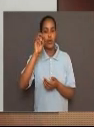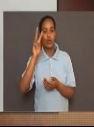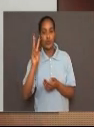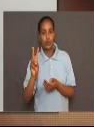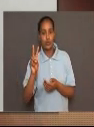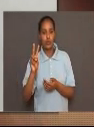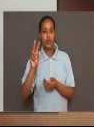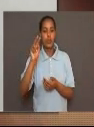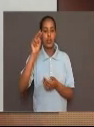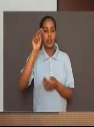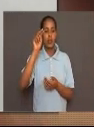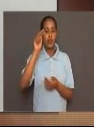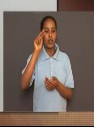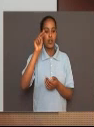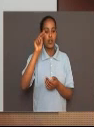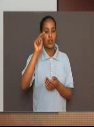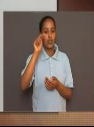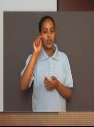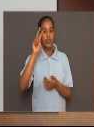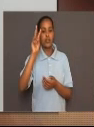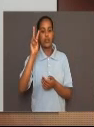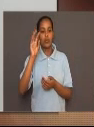and dinitrogen tetroxide.